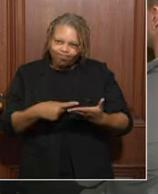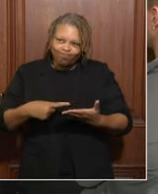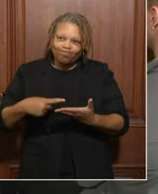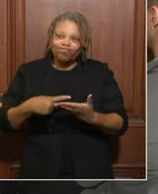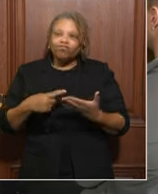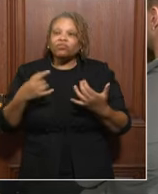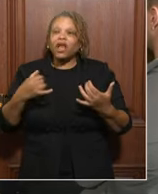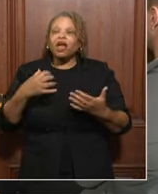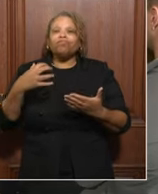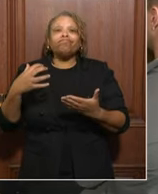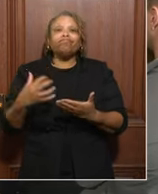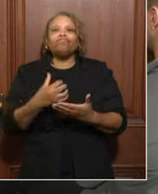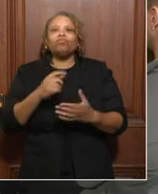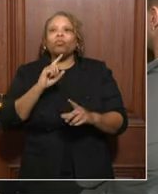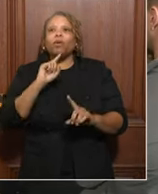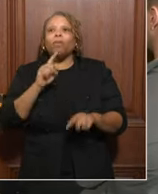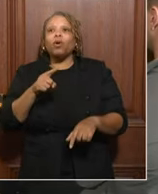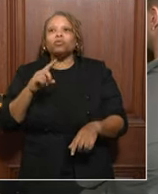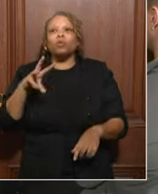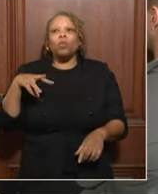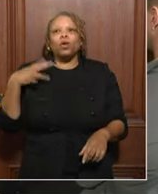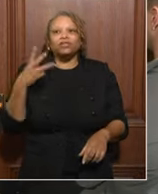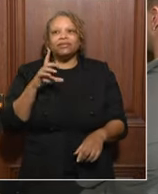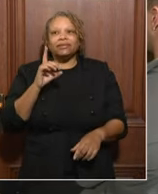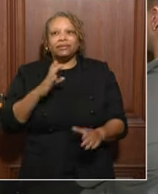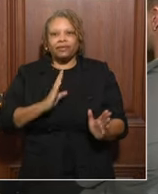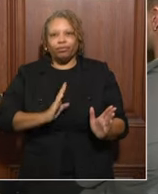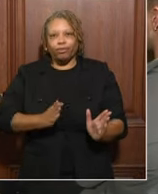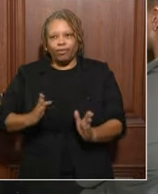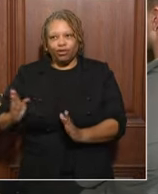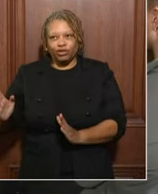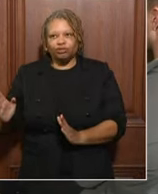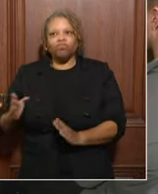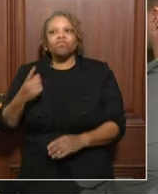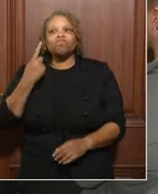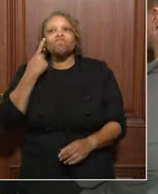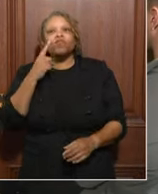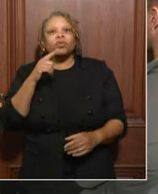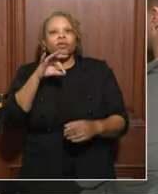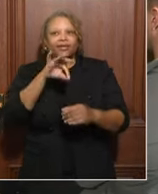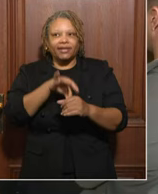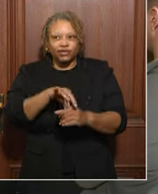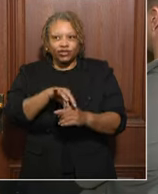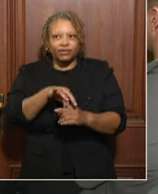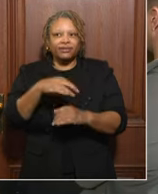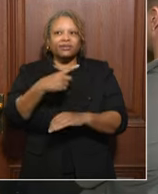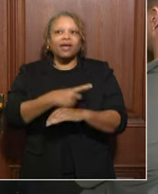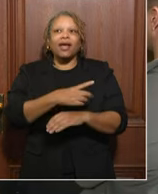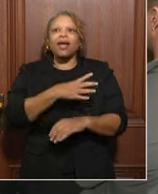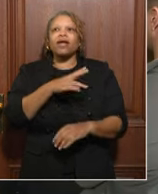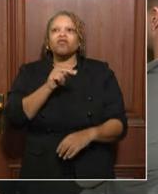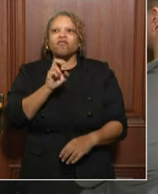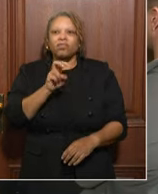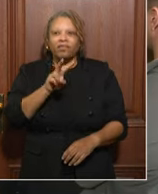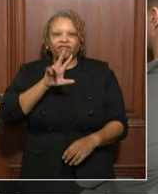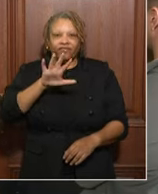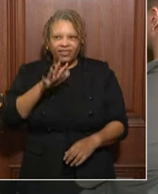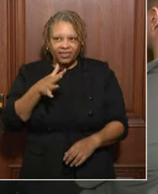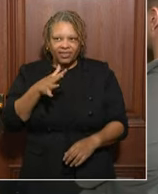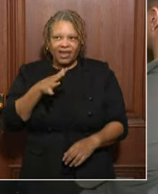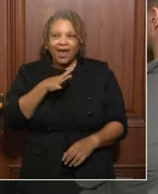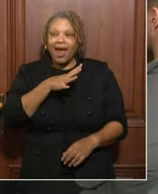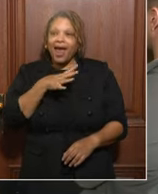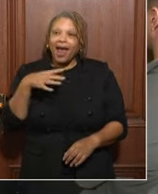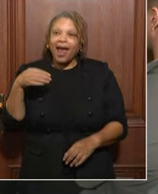district's preparations for the election day of November 5th. As well as